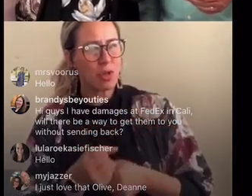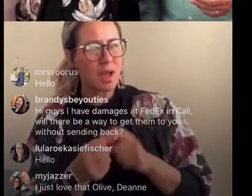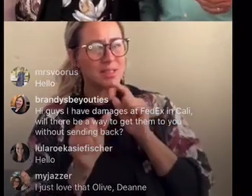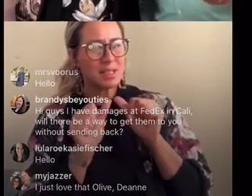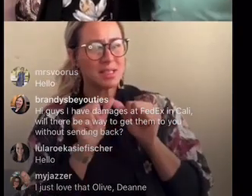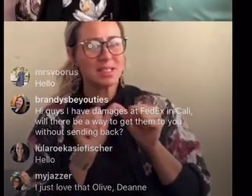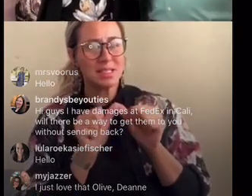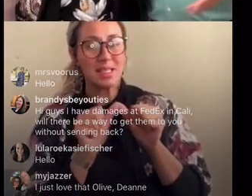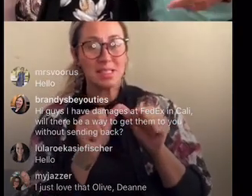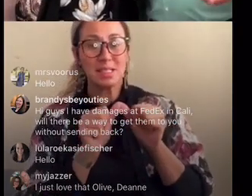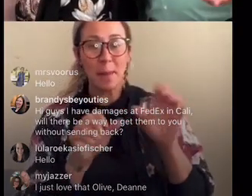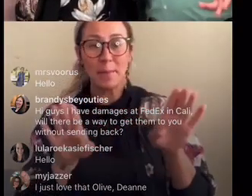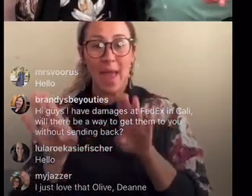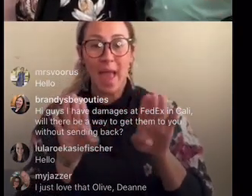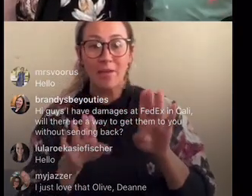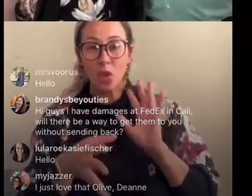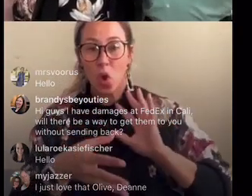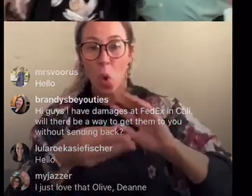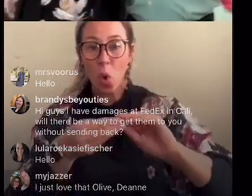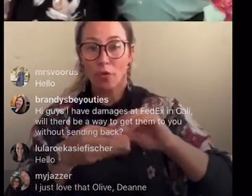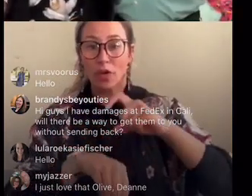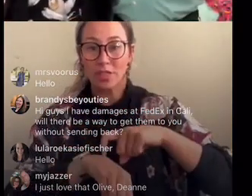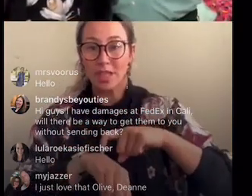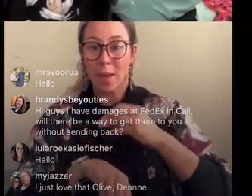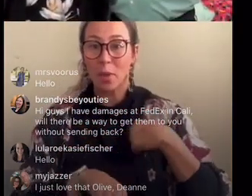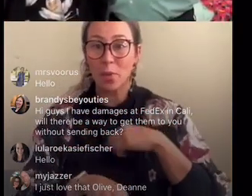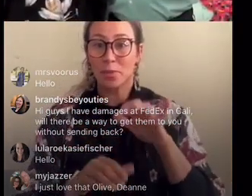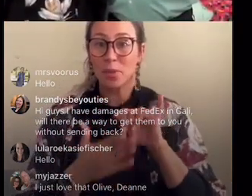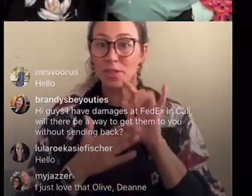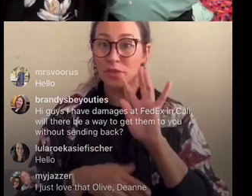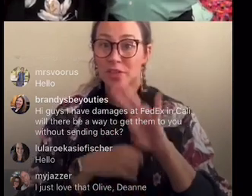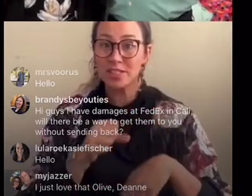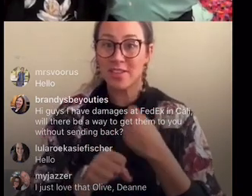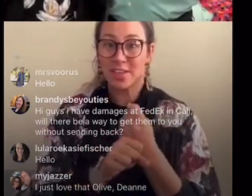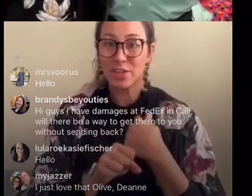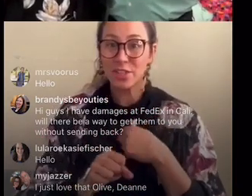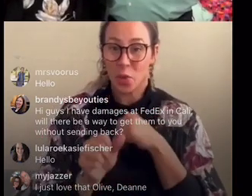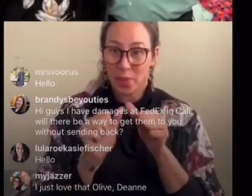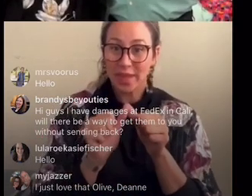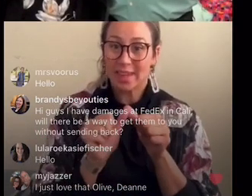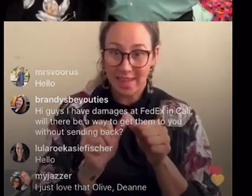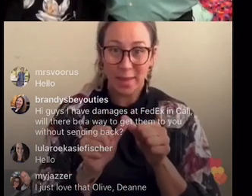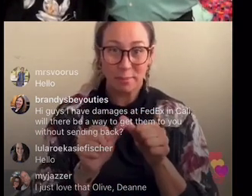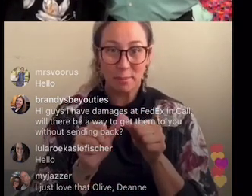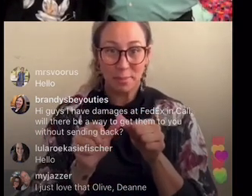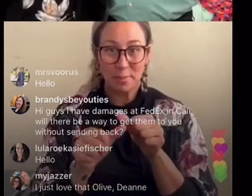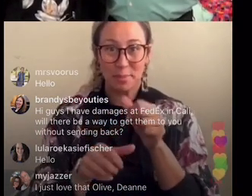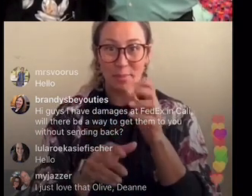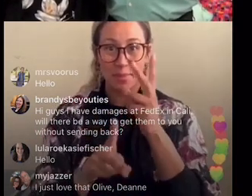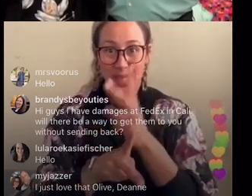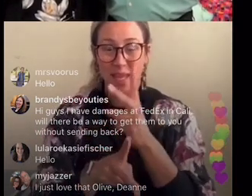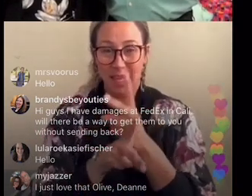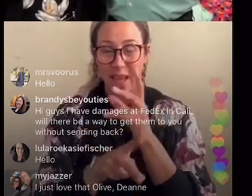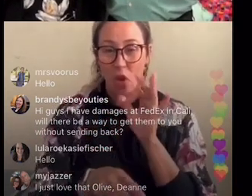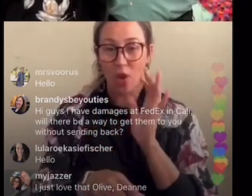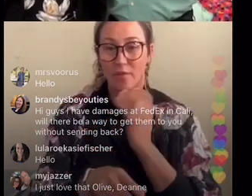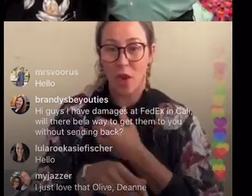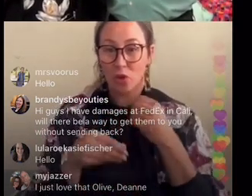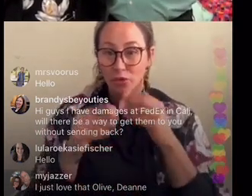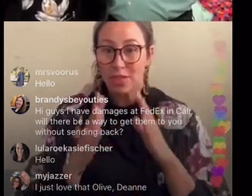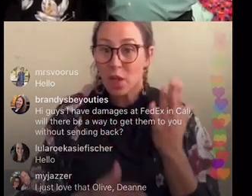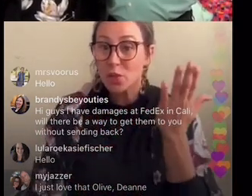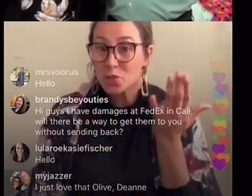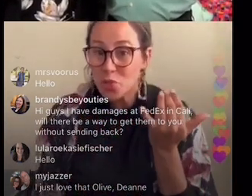behavior over time. We've been doing this for 7 years now. Yeah. And we keep doing we keep taking care of the retailers. Why?